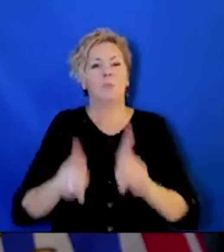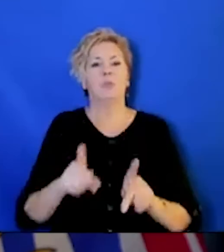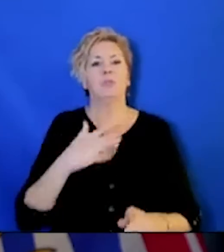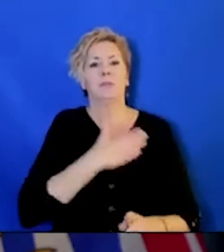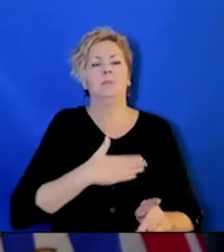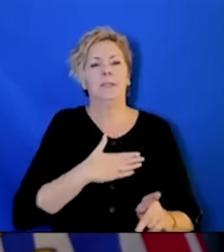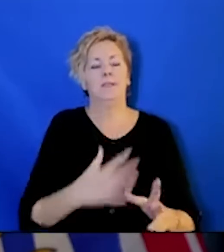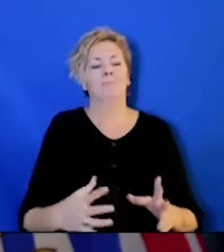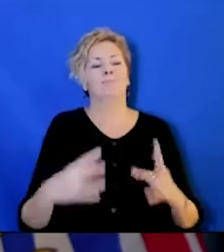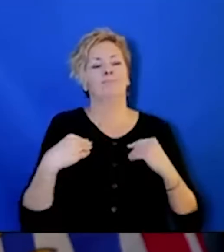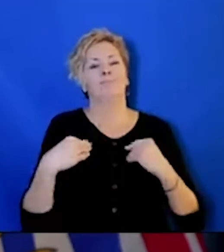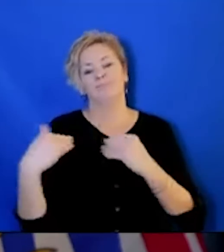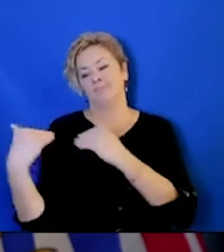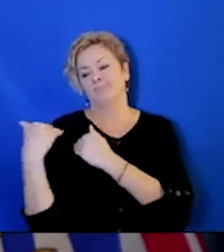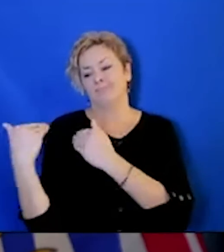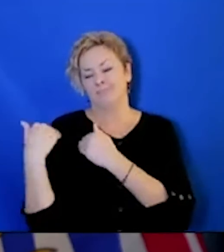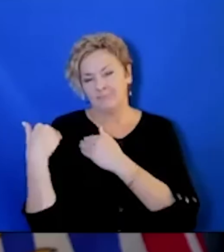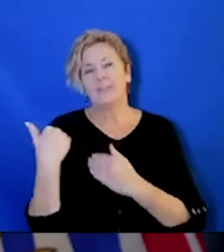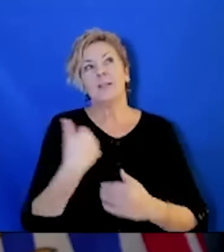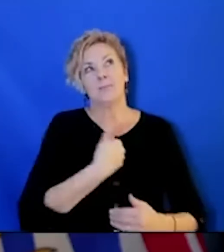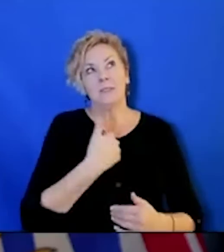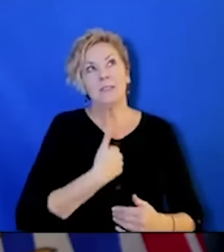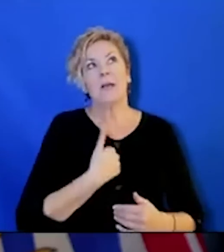here today. And if in doubt, stay home.